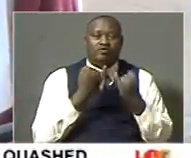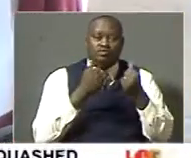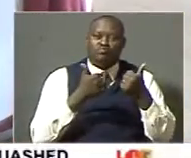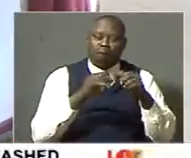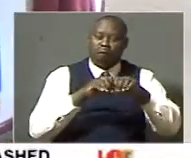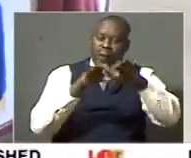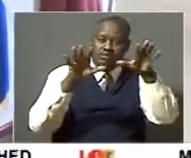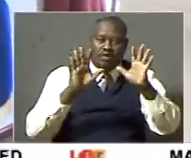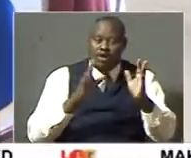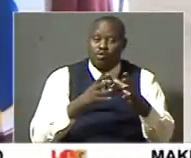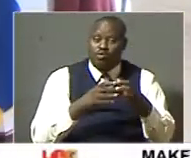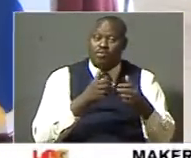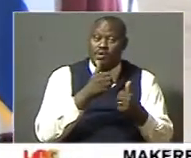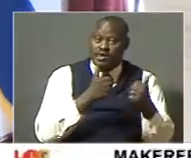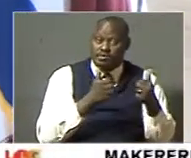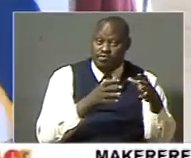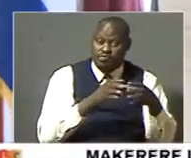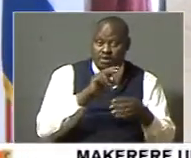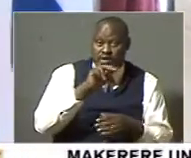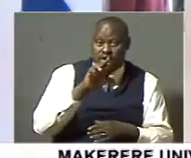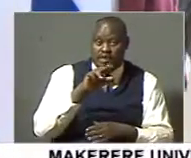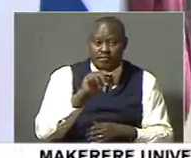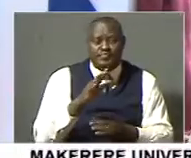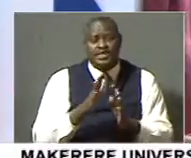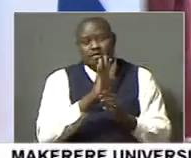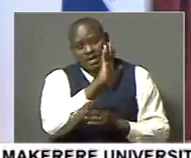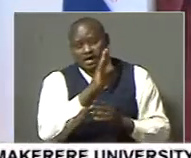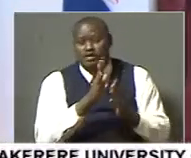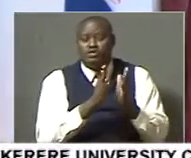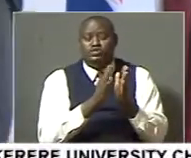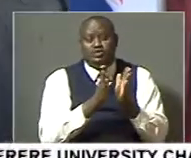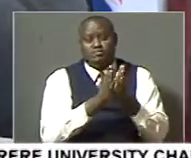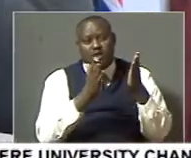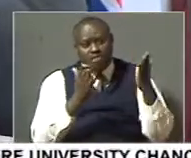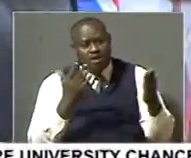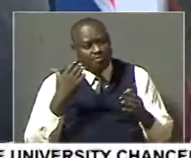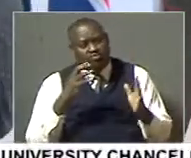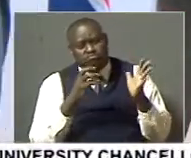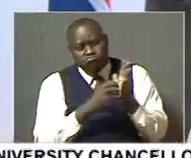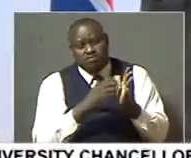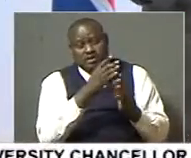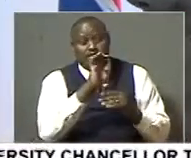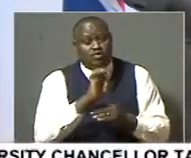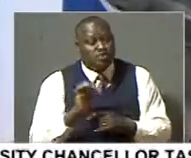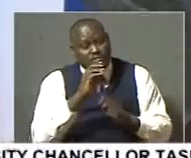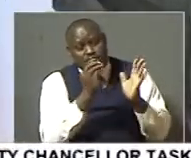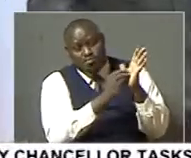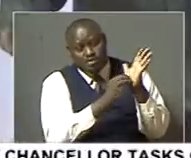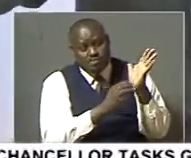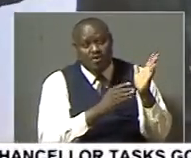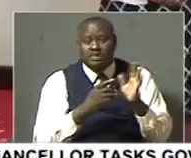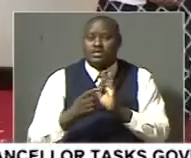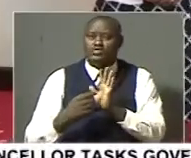NRA in the diaspora. The newspapers in Europe talked widely about Museveni and the abduction, and government did not want to risk them